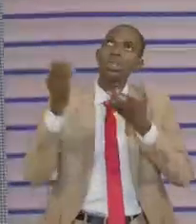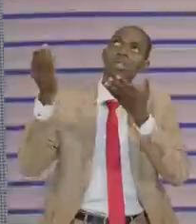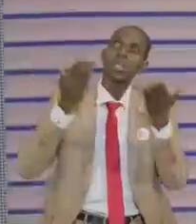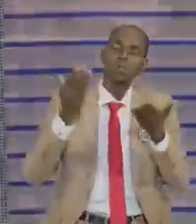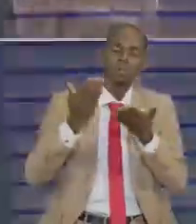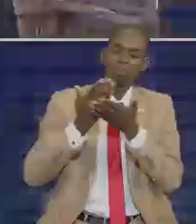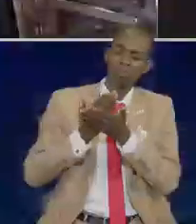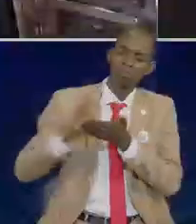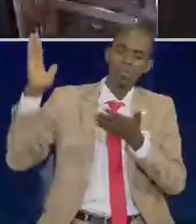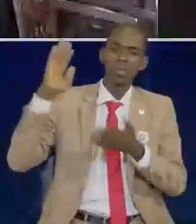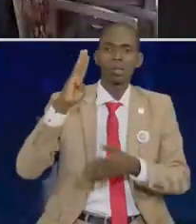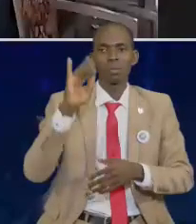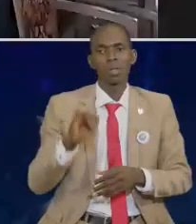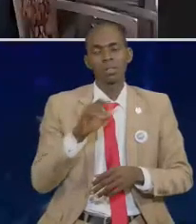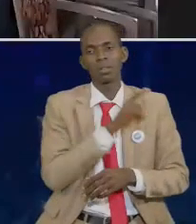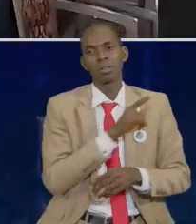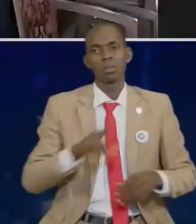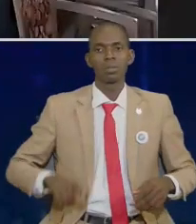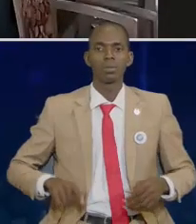Lord.